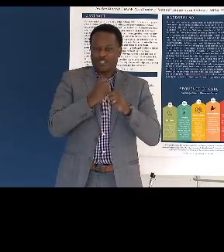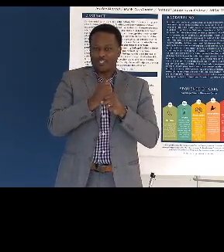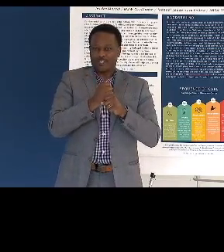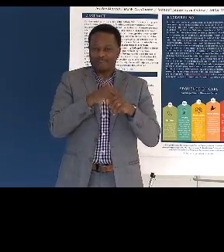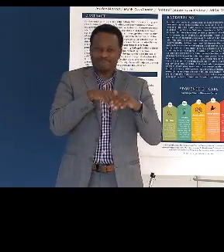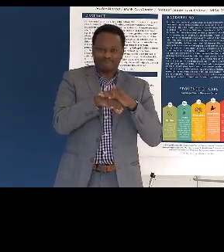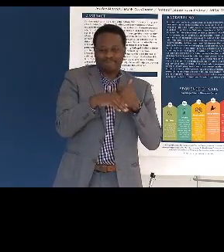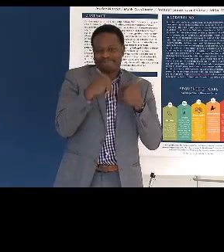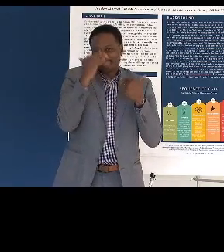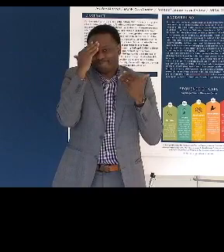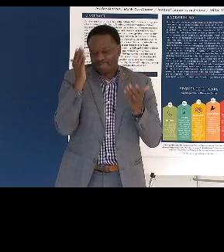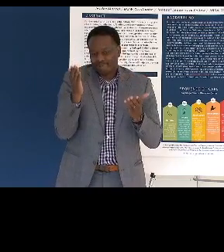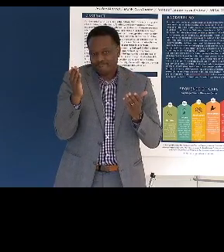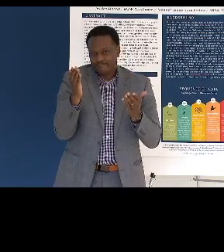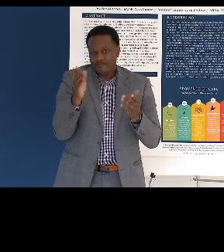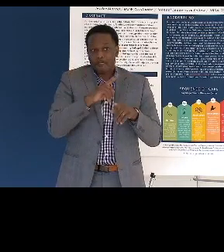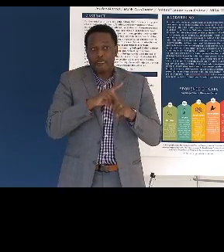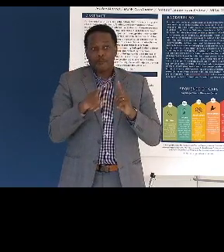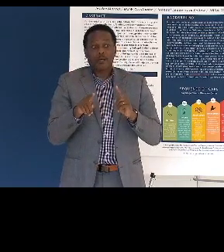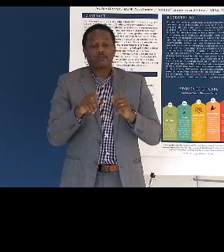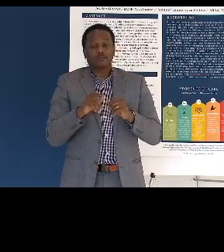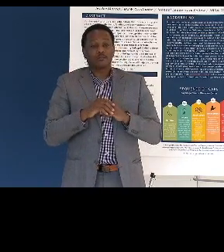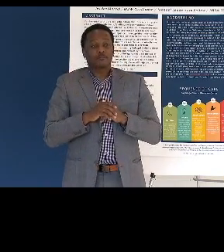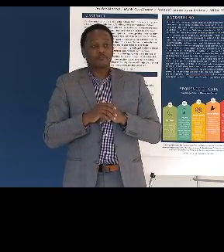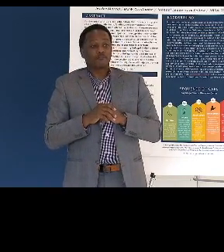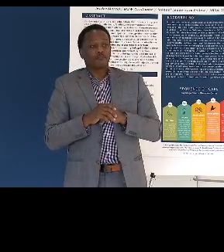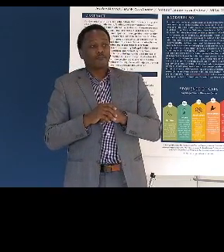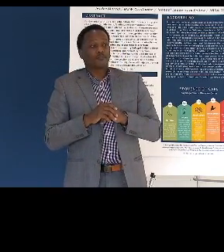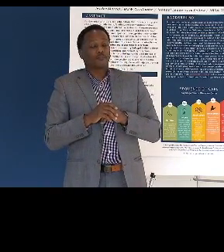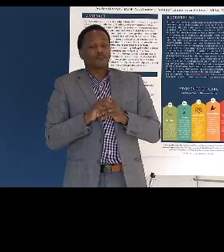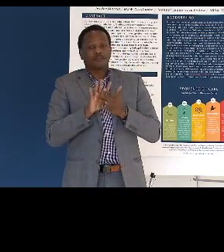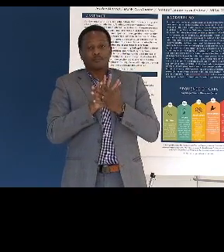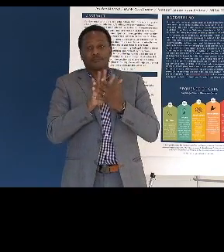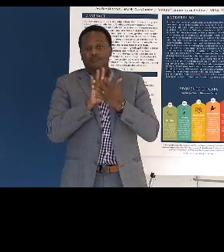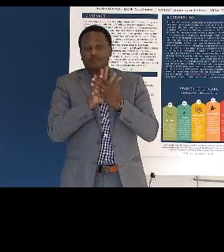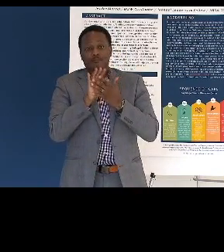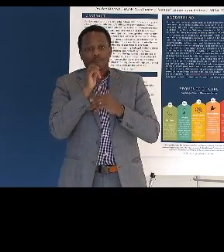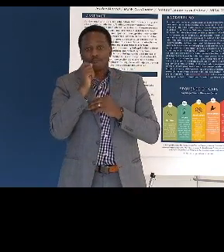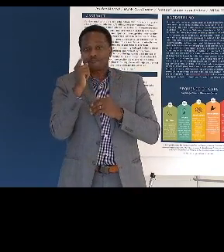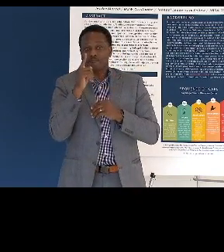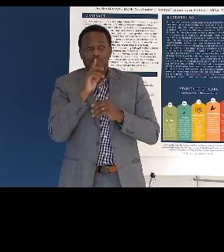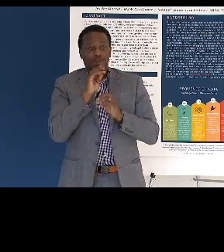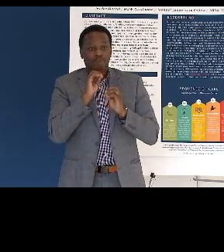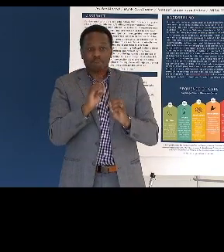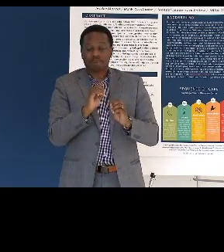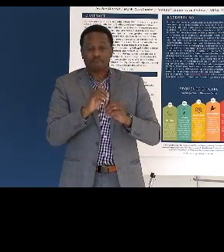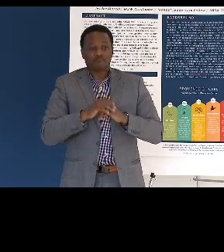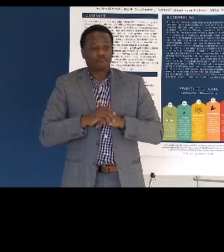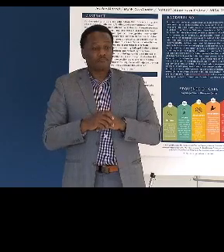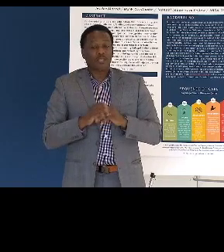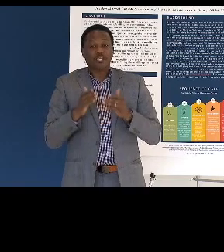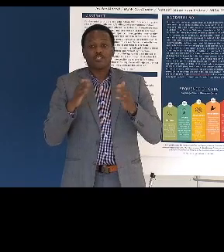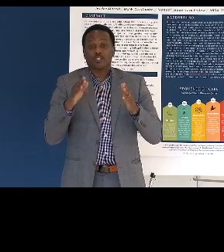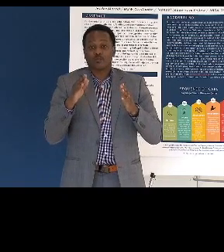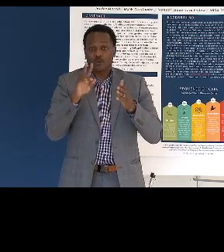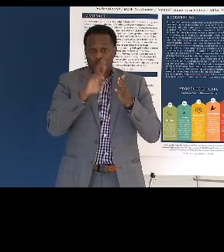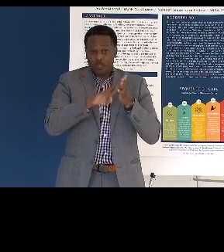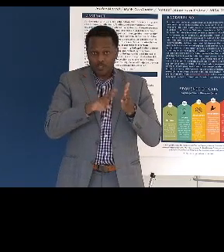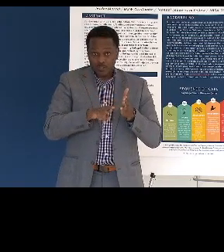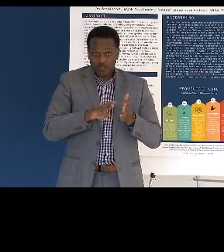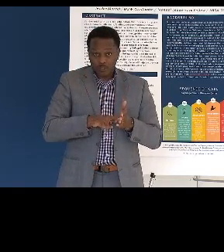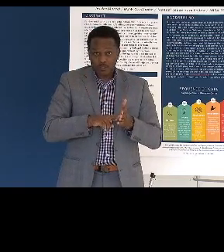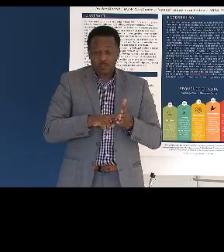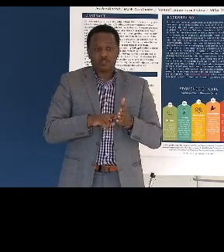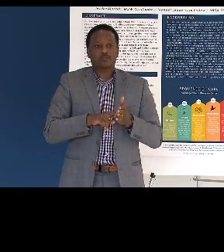is evident, however, that time spent between dyads improves outcomes. In general, research on mentoring is complicated by